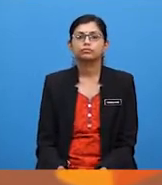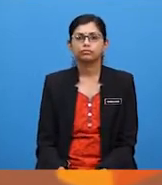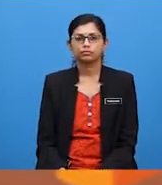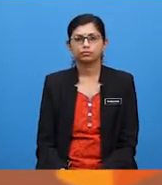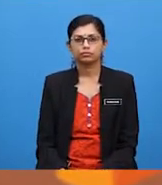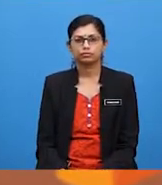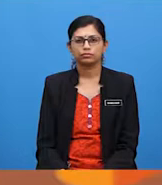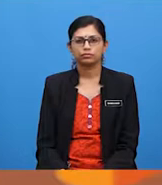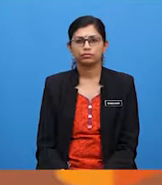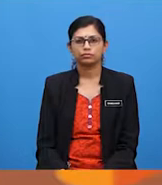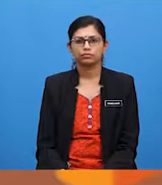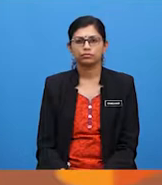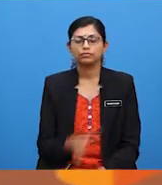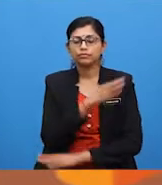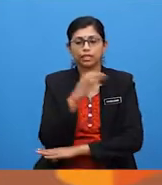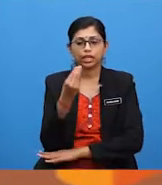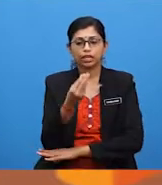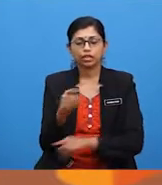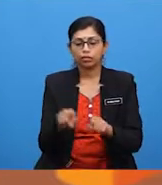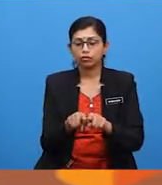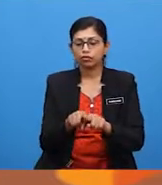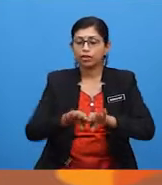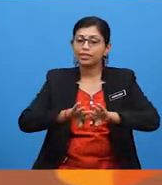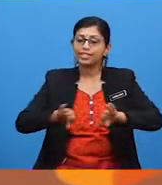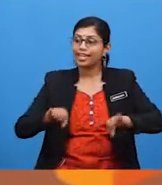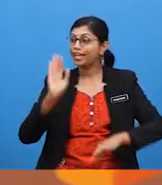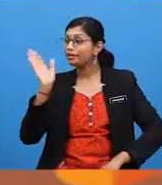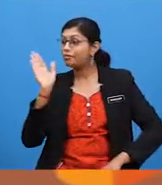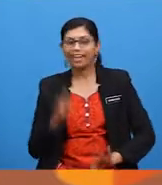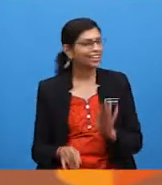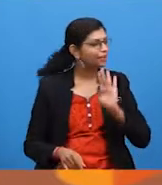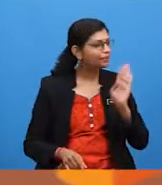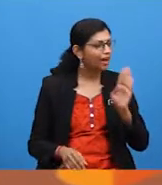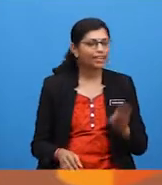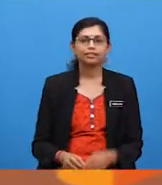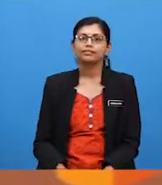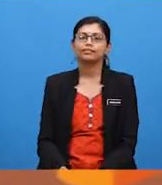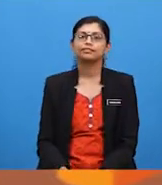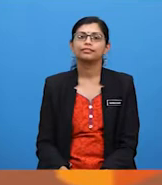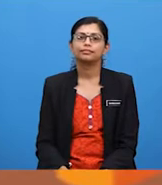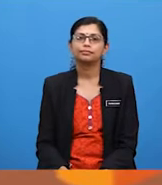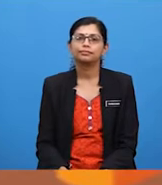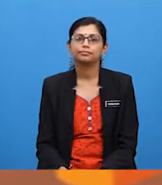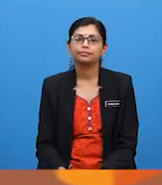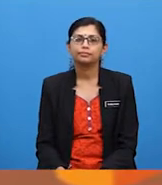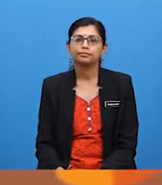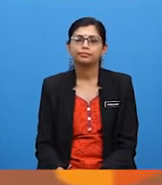And they both parted happily at the end of the discussion.